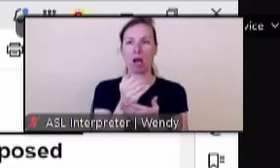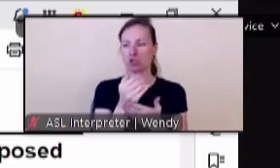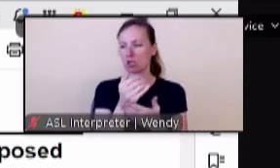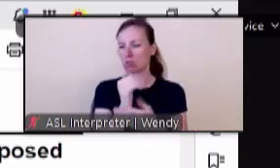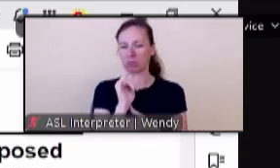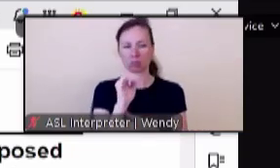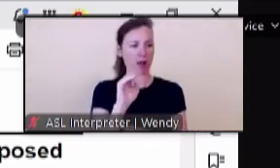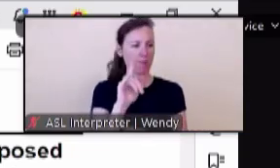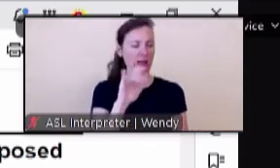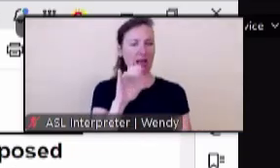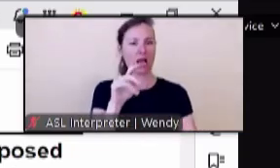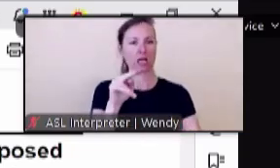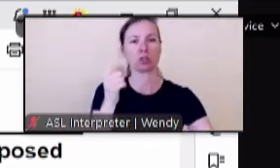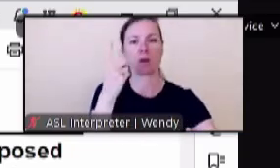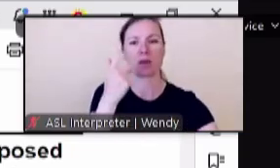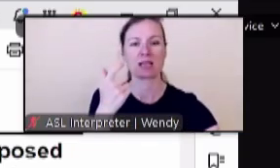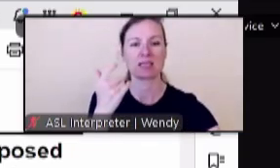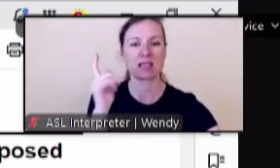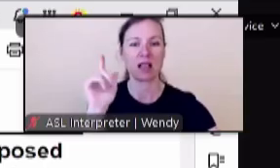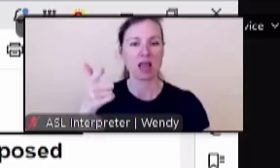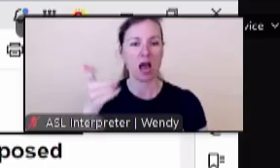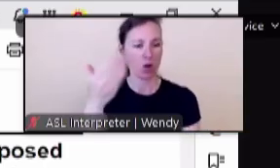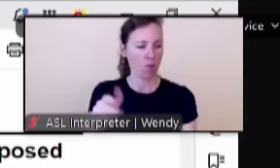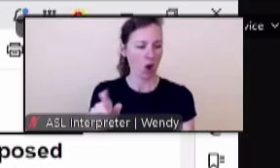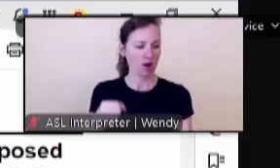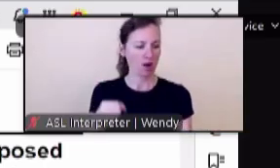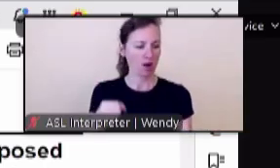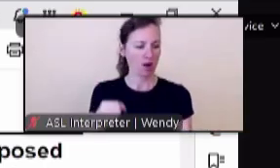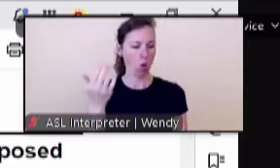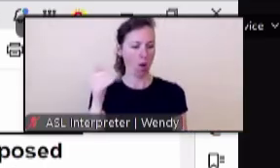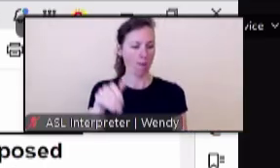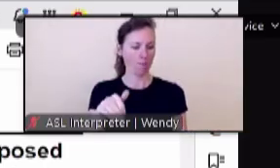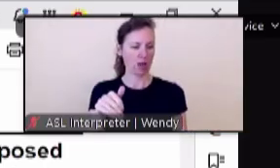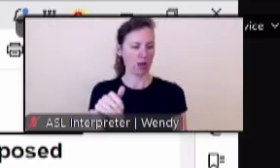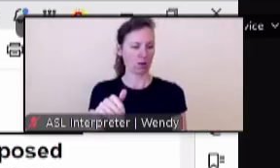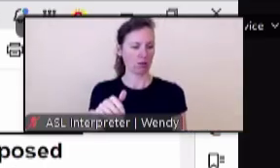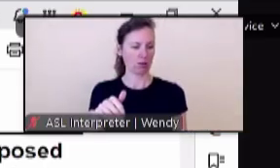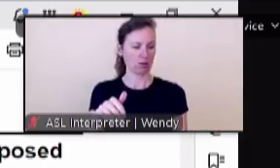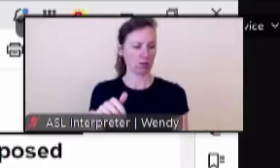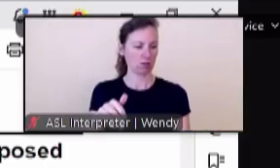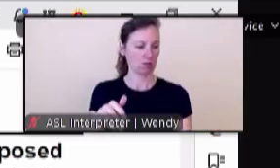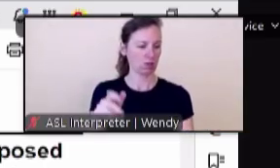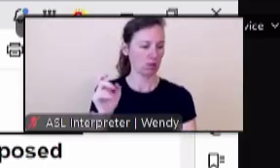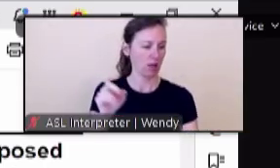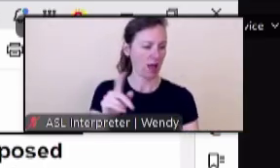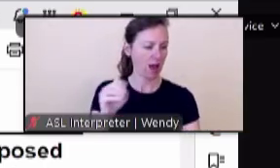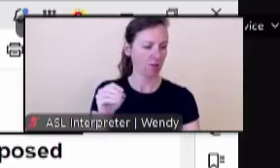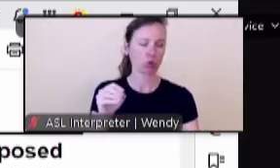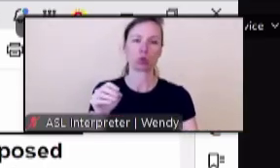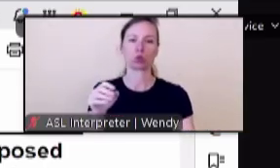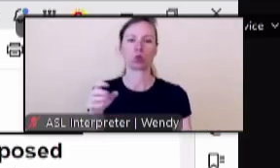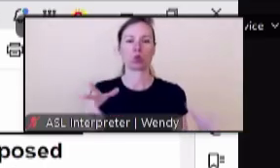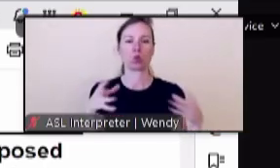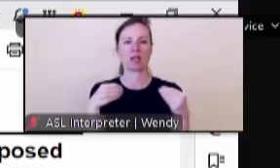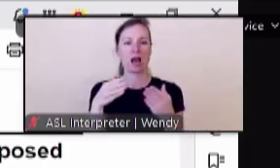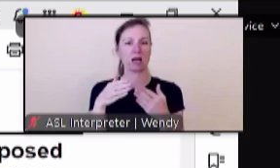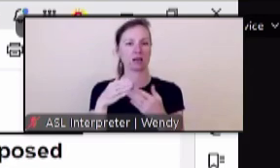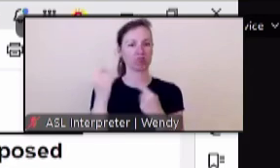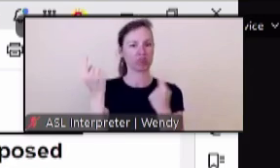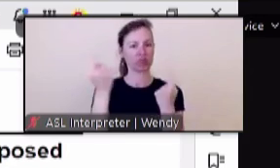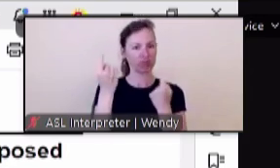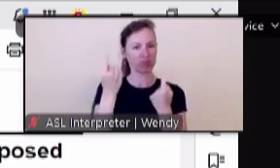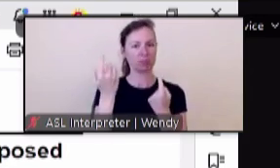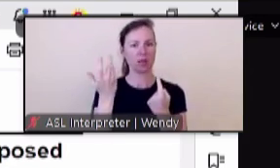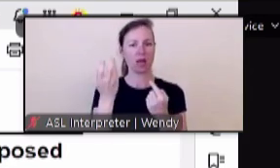and the middle part of this year. So anything after July of this year, we're going to have to take into consideration the economic impacts